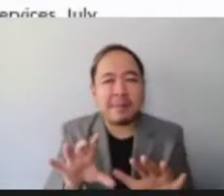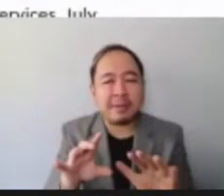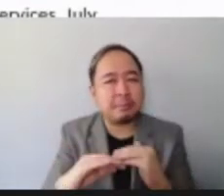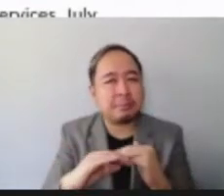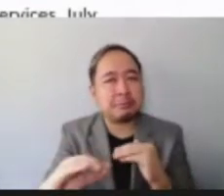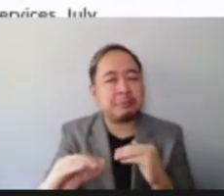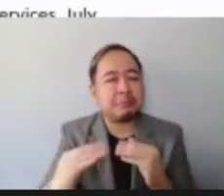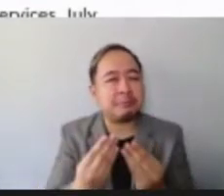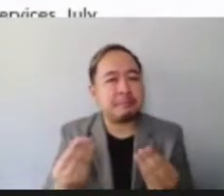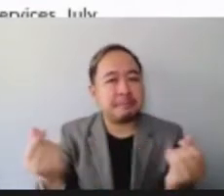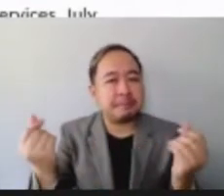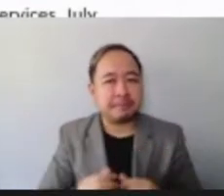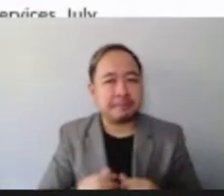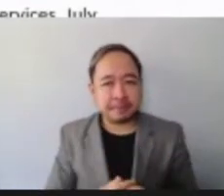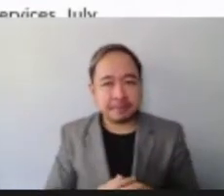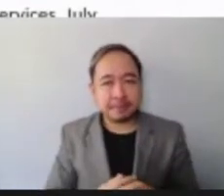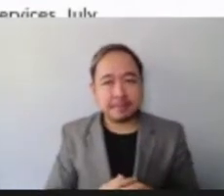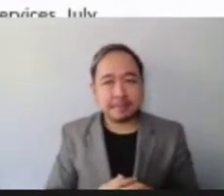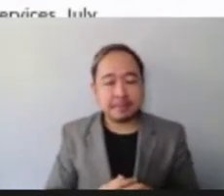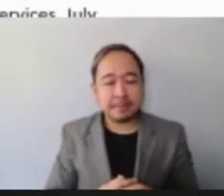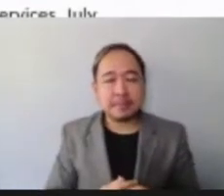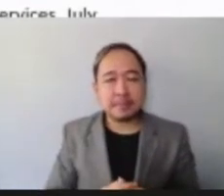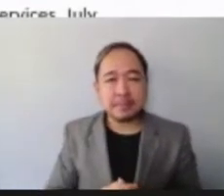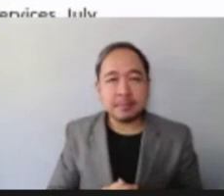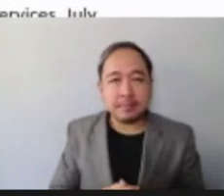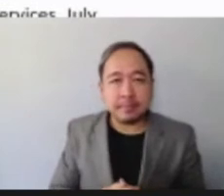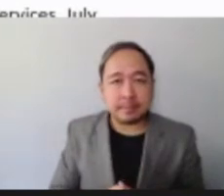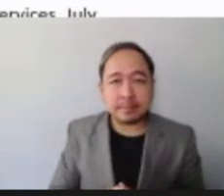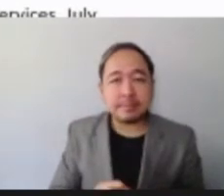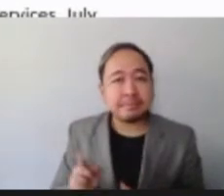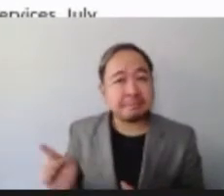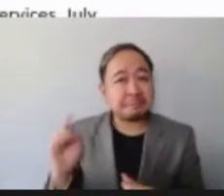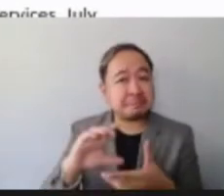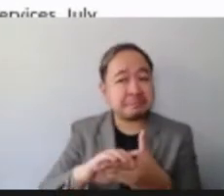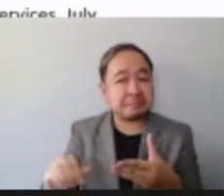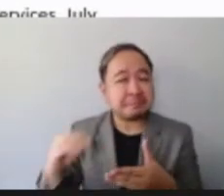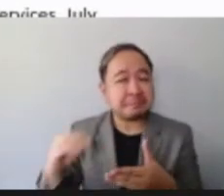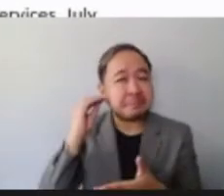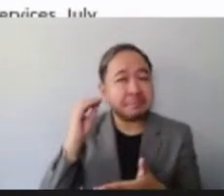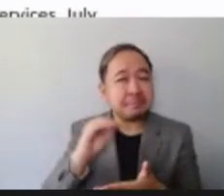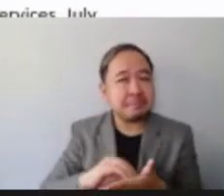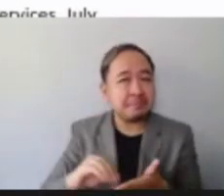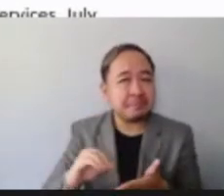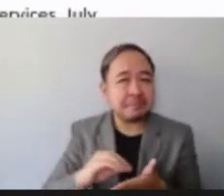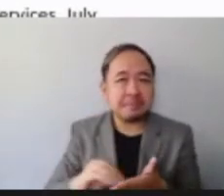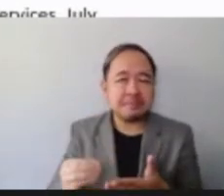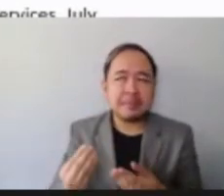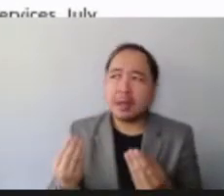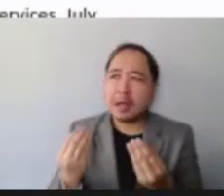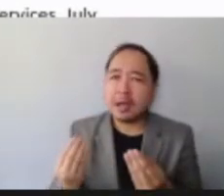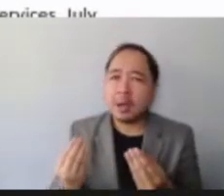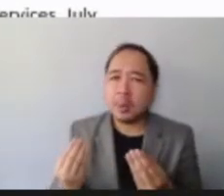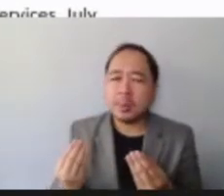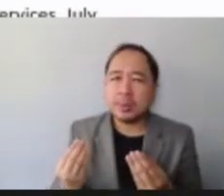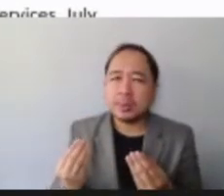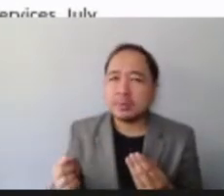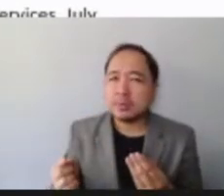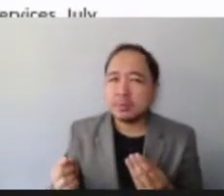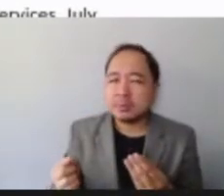so a couple of words on how the Secretariat has responded to these needs